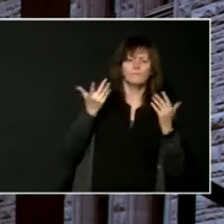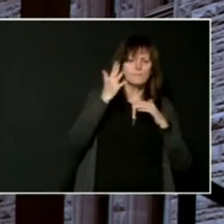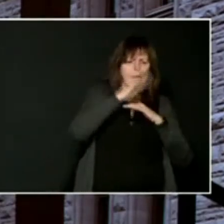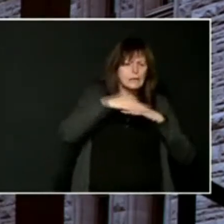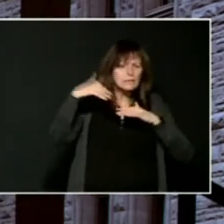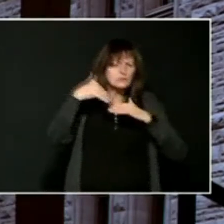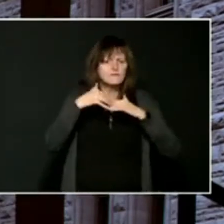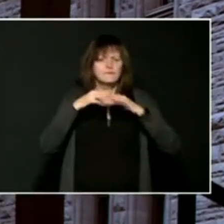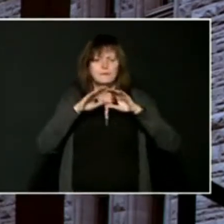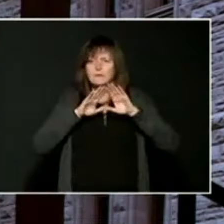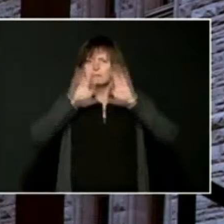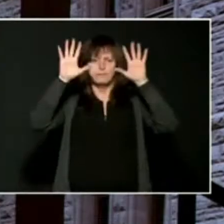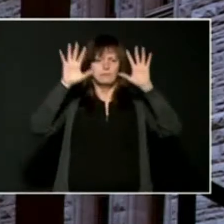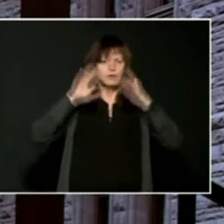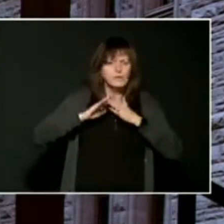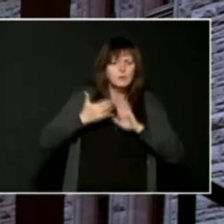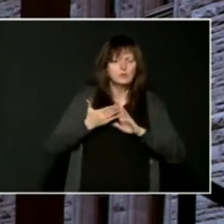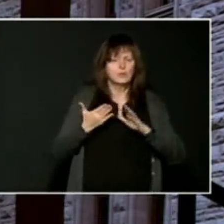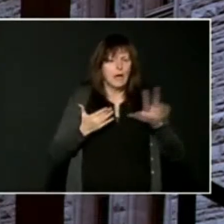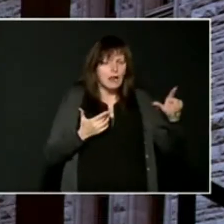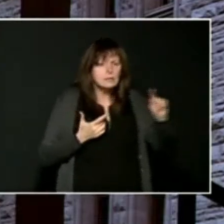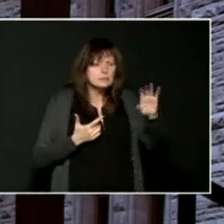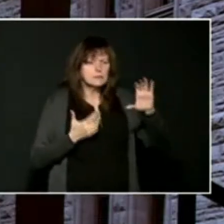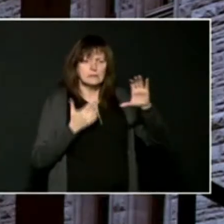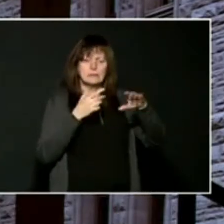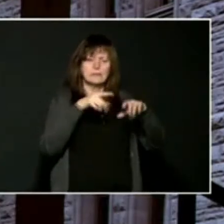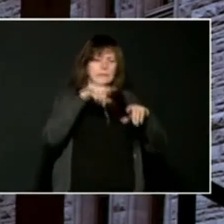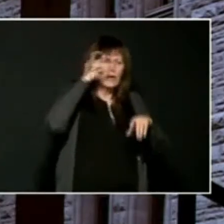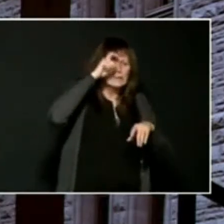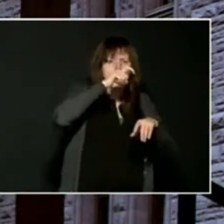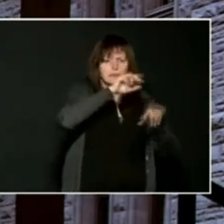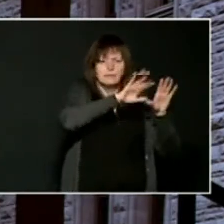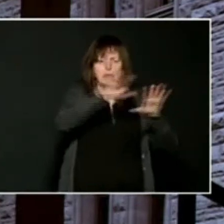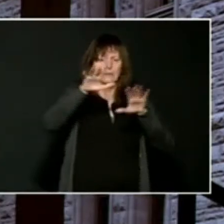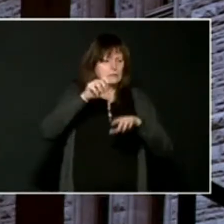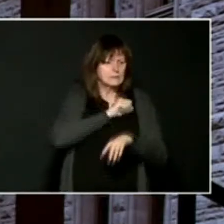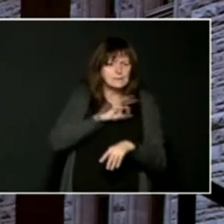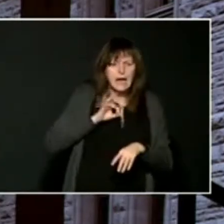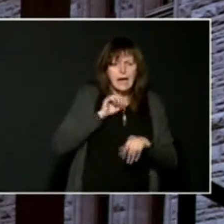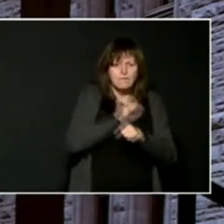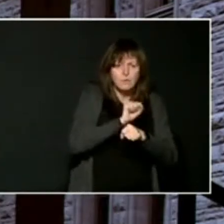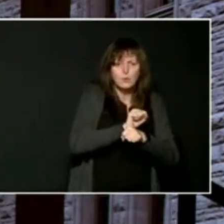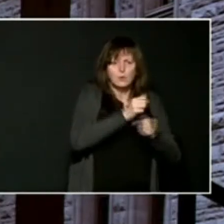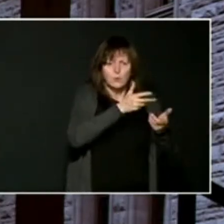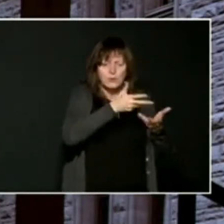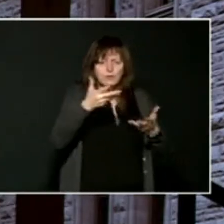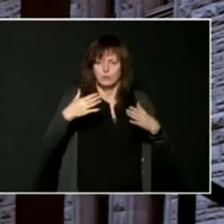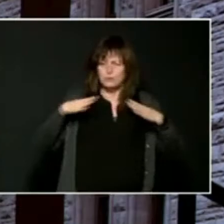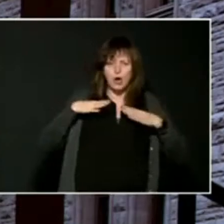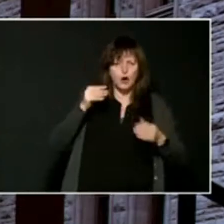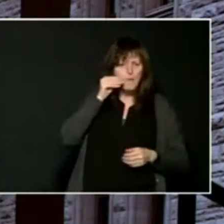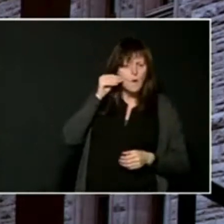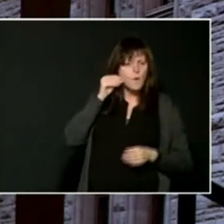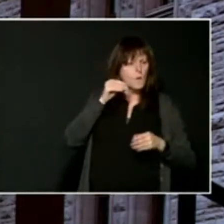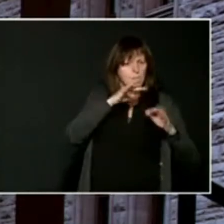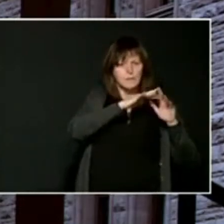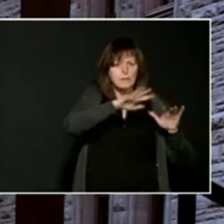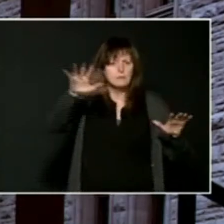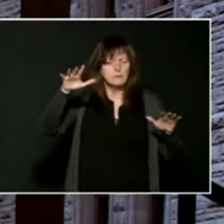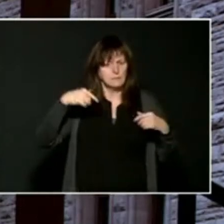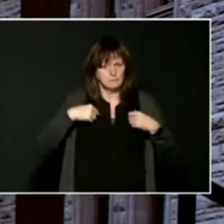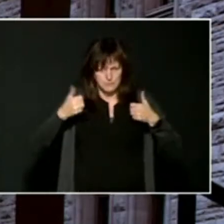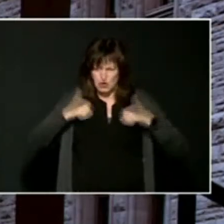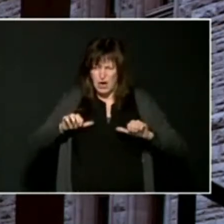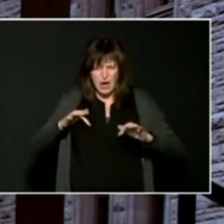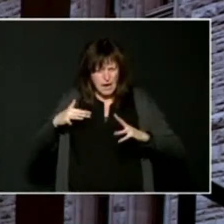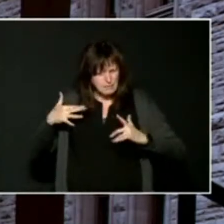facilities, the staffing in those facilities, retirement homes, and other congregate settings as we move through. Trying as quickly as we can to get as many done as